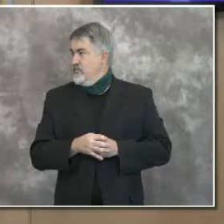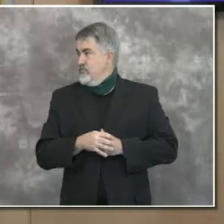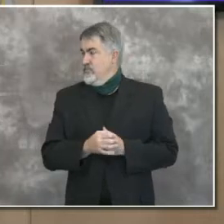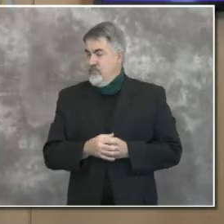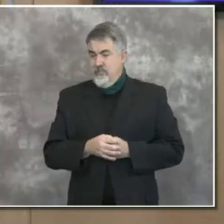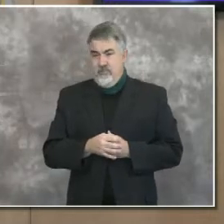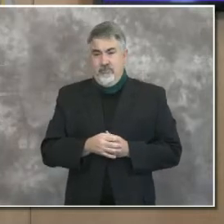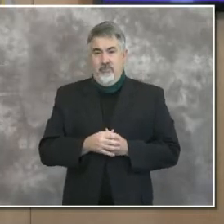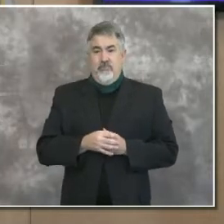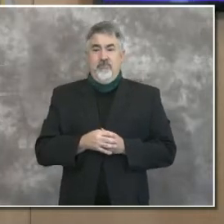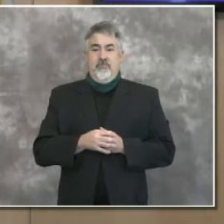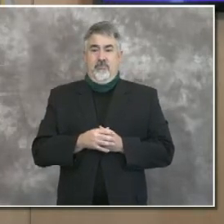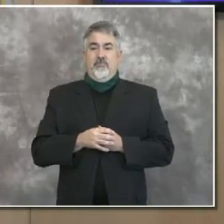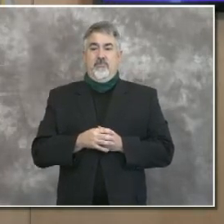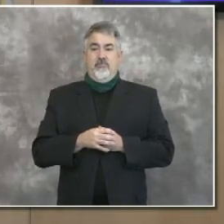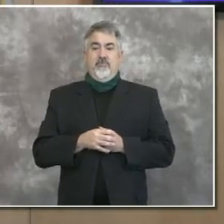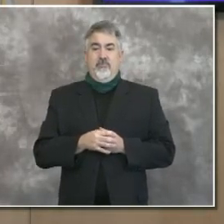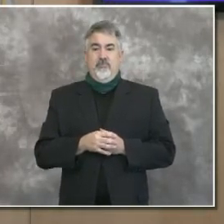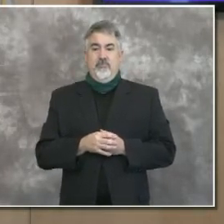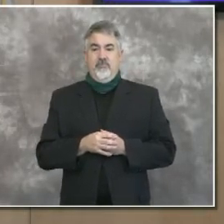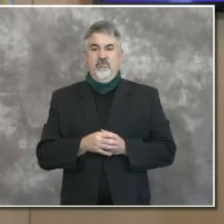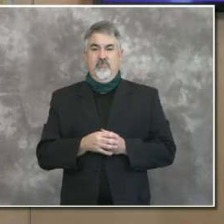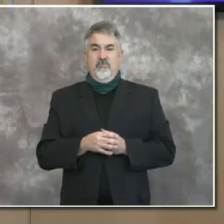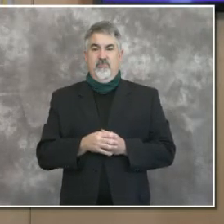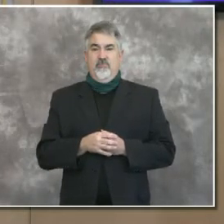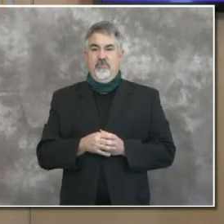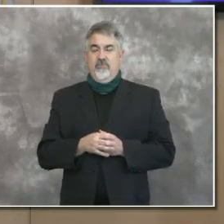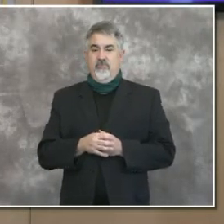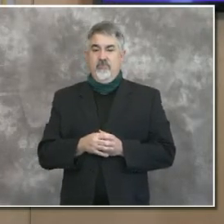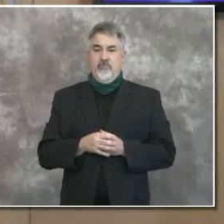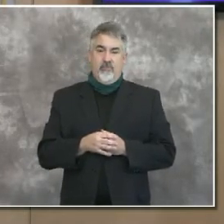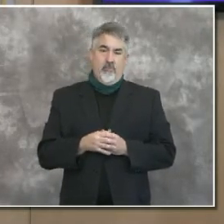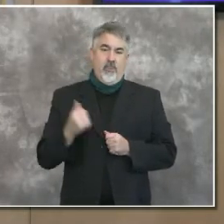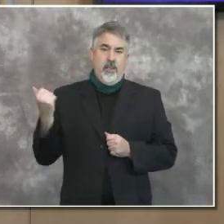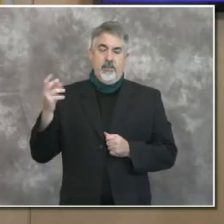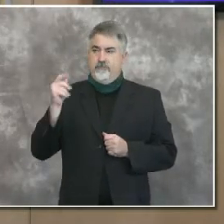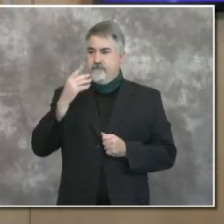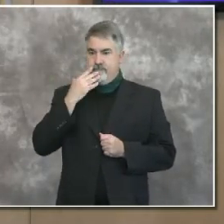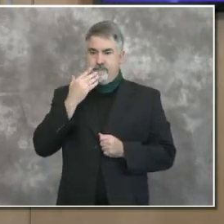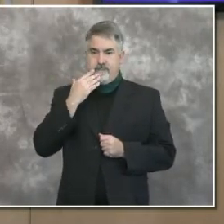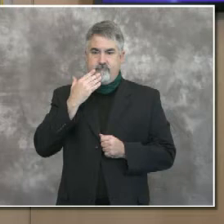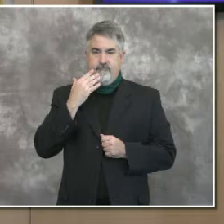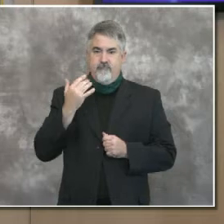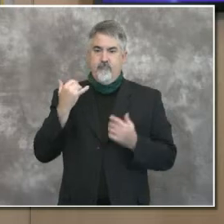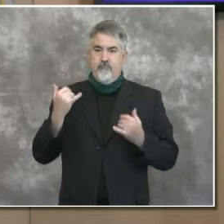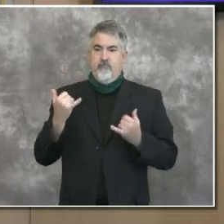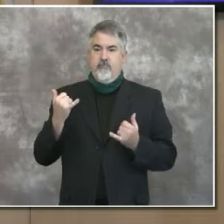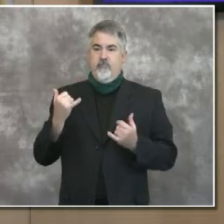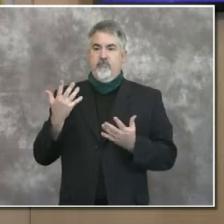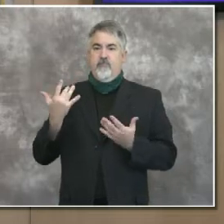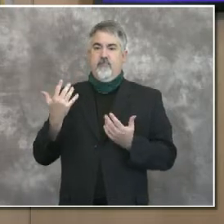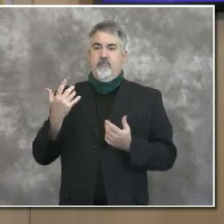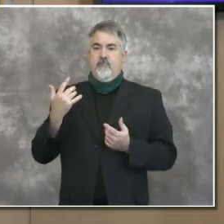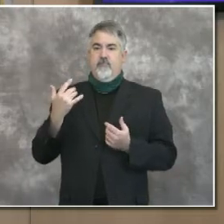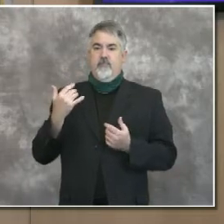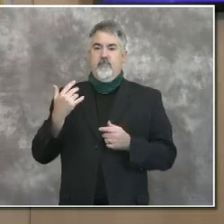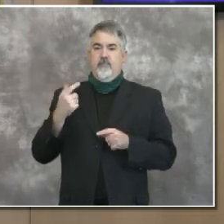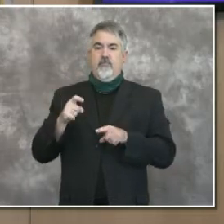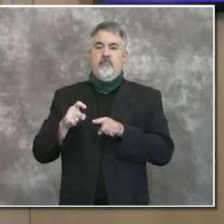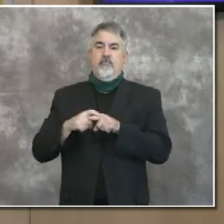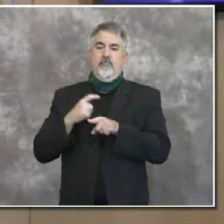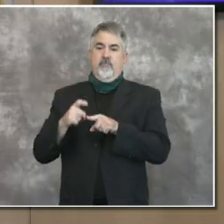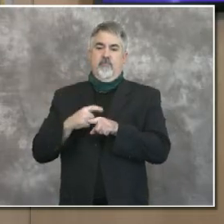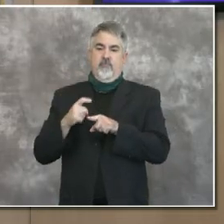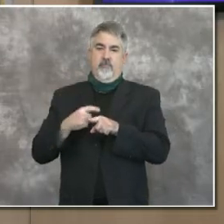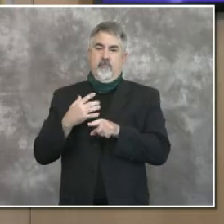Thank you, Dr. Nick. Let's go directly to the questions again as we call you up. If you are not identified by name and outlet in the introduction, please do